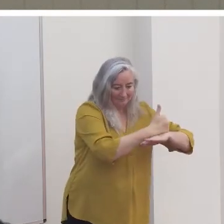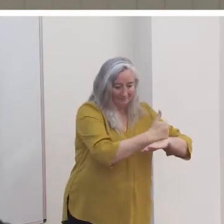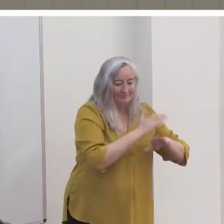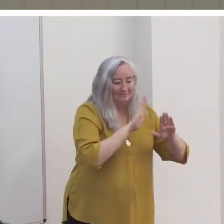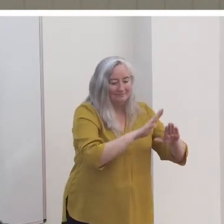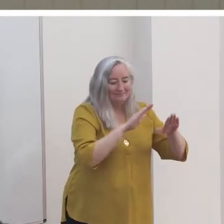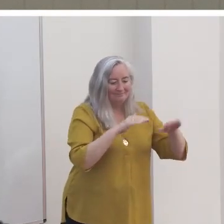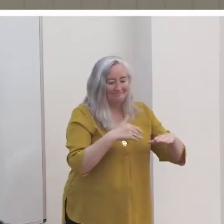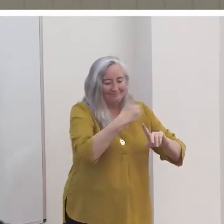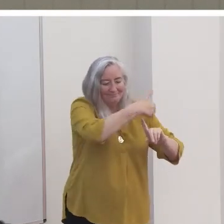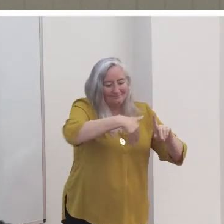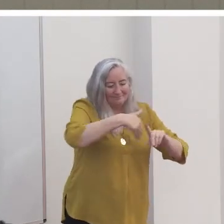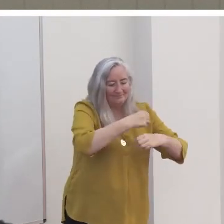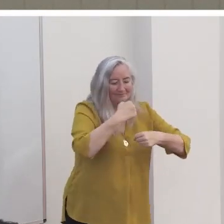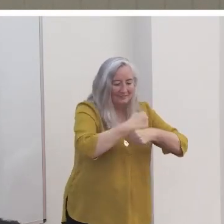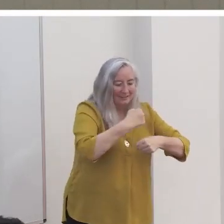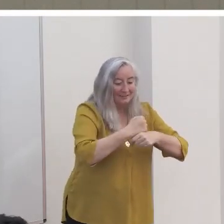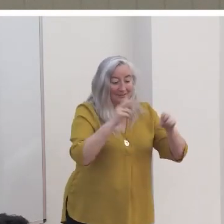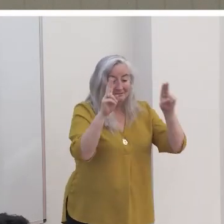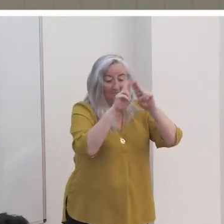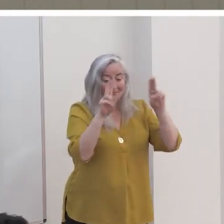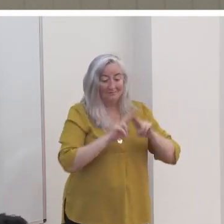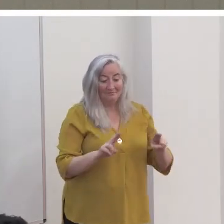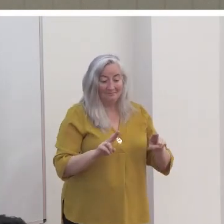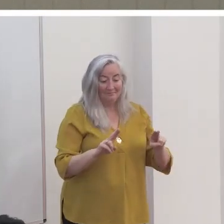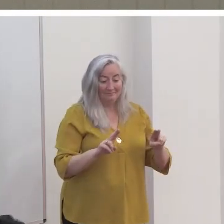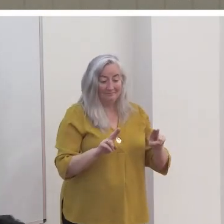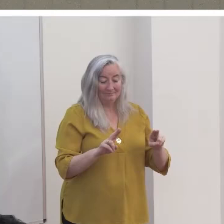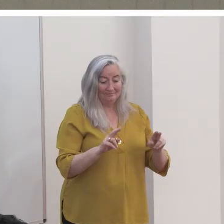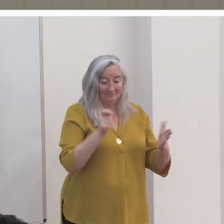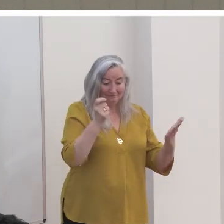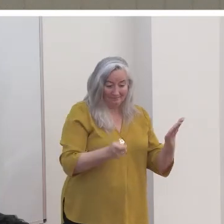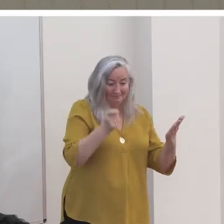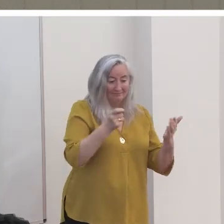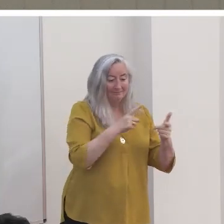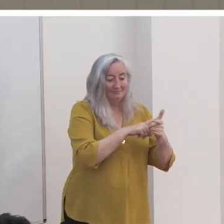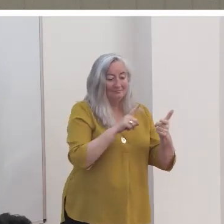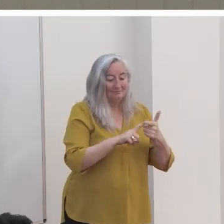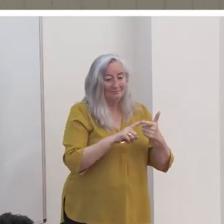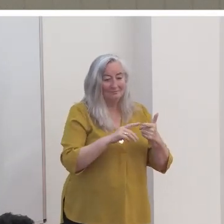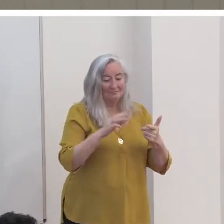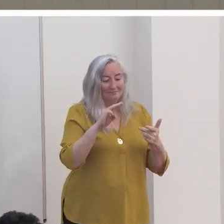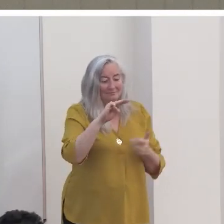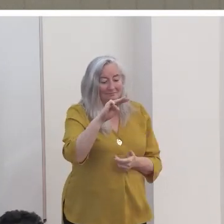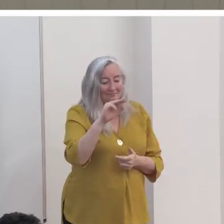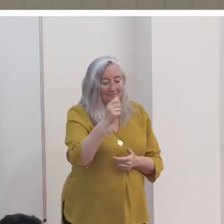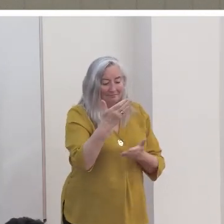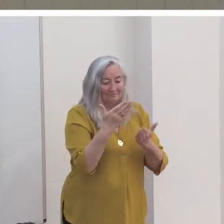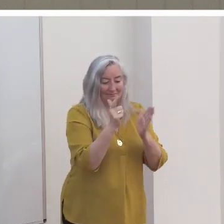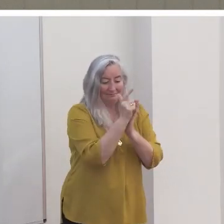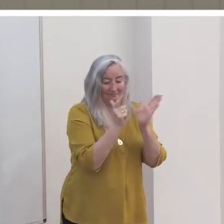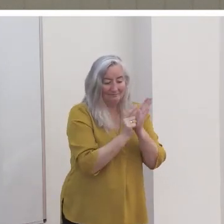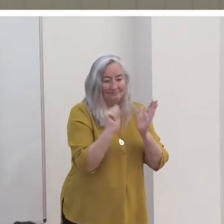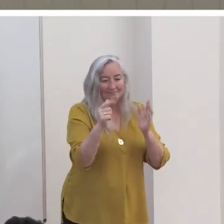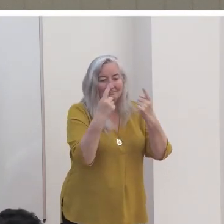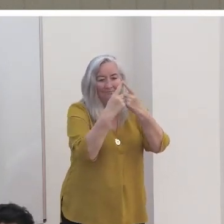activities and initiatives that are related to disabled people, especially children and women, and access to justice in criminal proceedings,